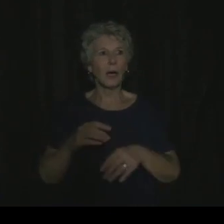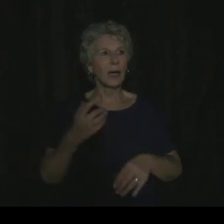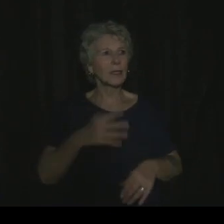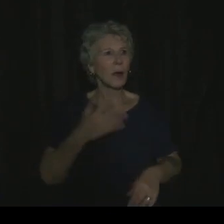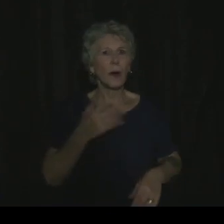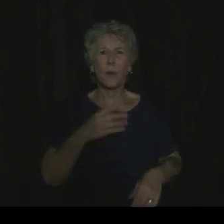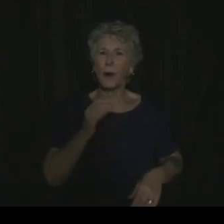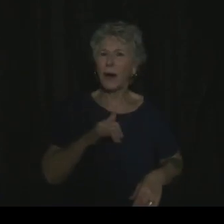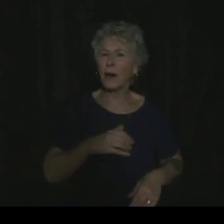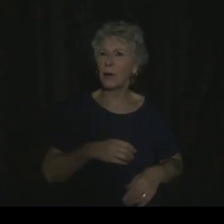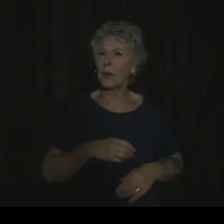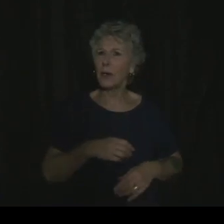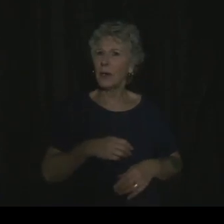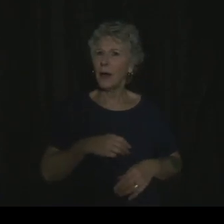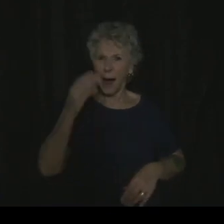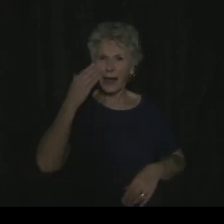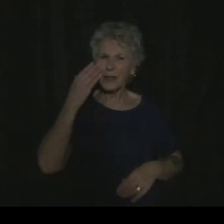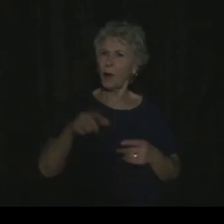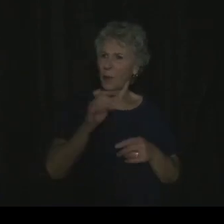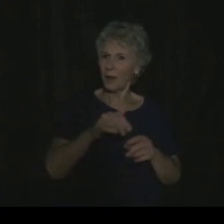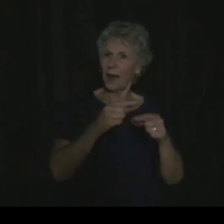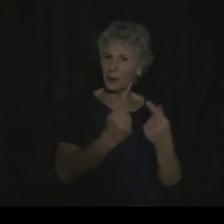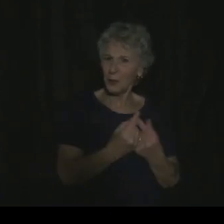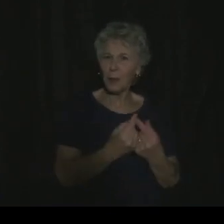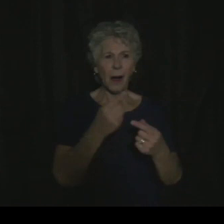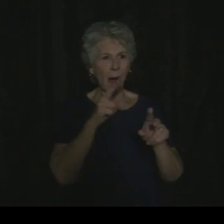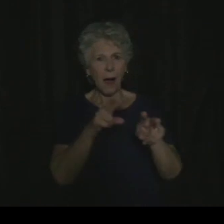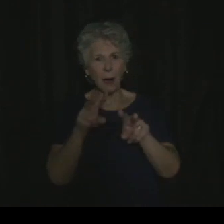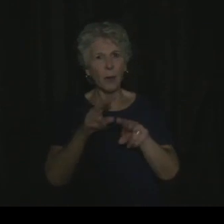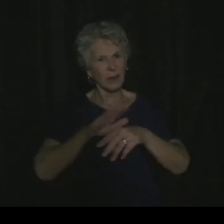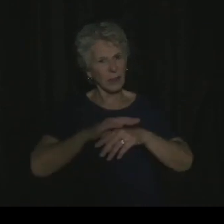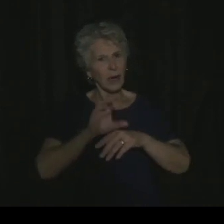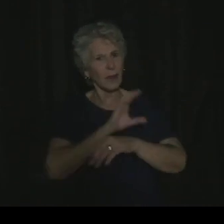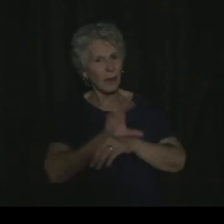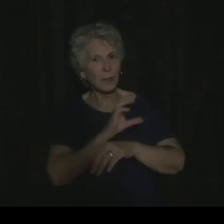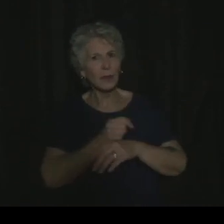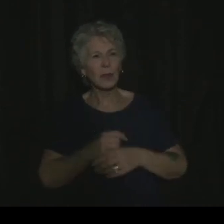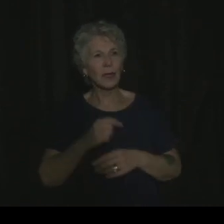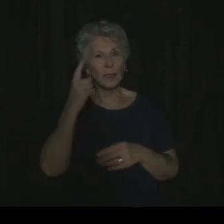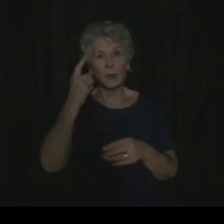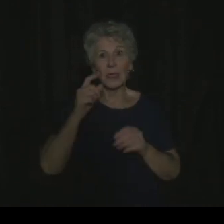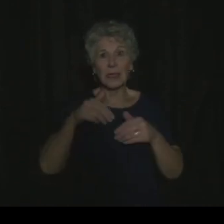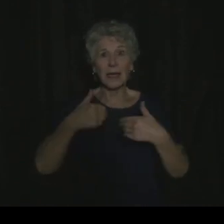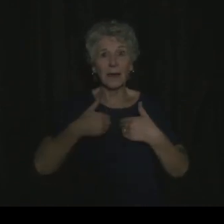wow. I said, I know about that group. I stumbled across them. Do you think they have room for